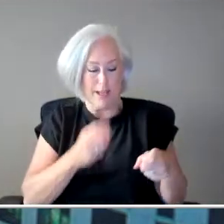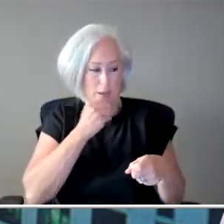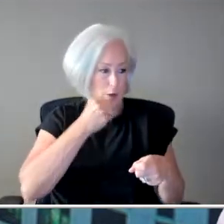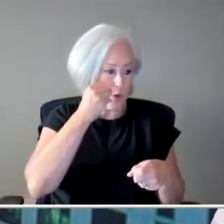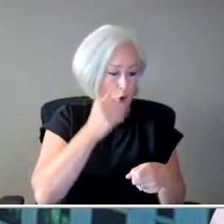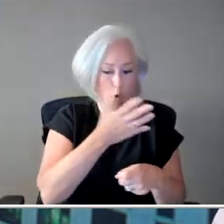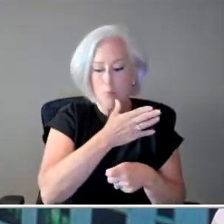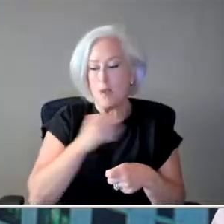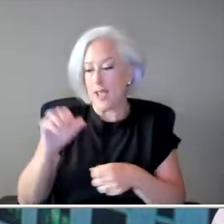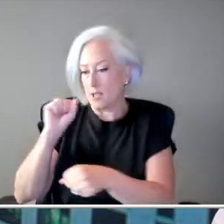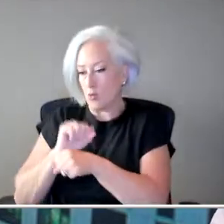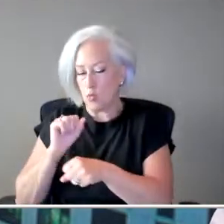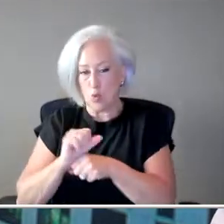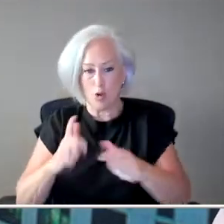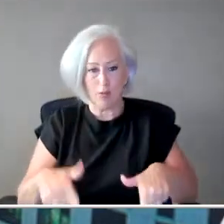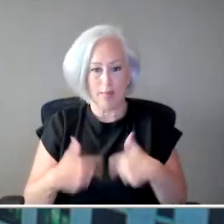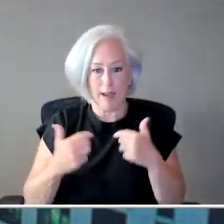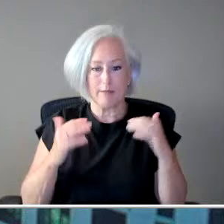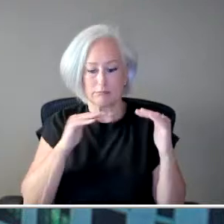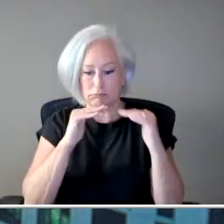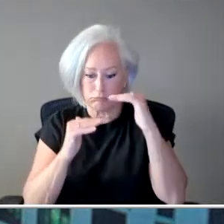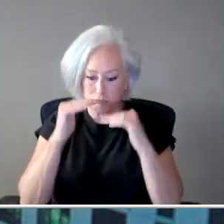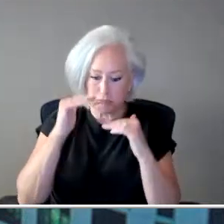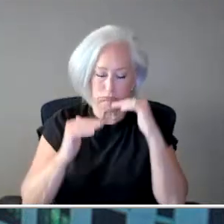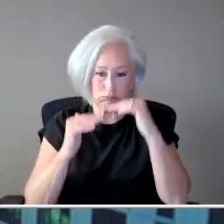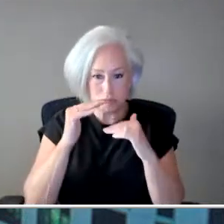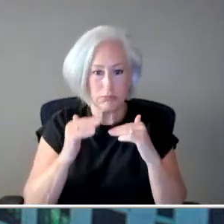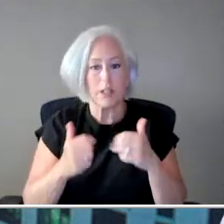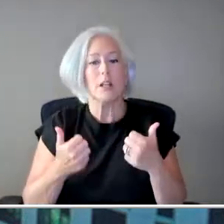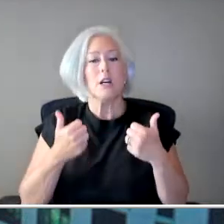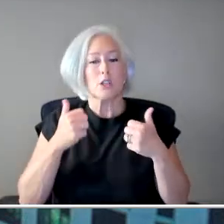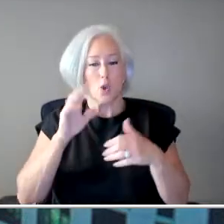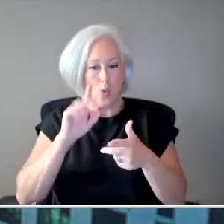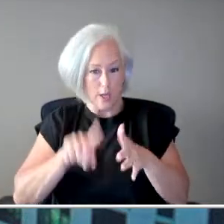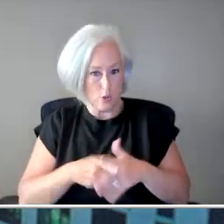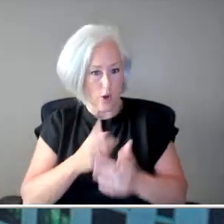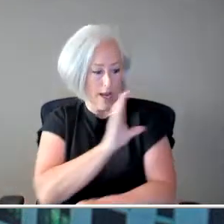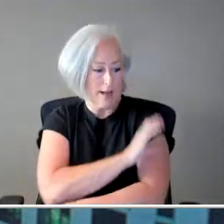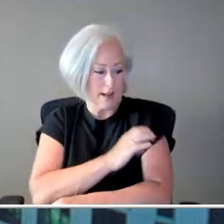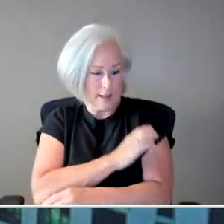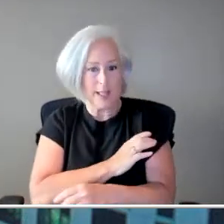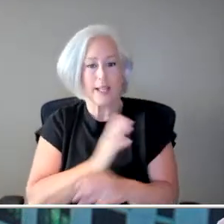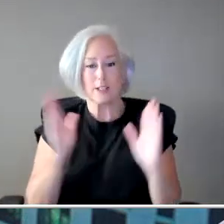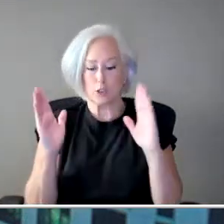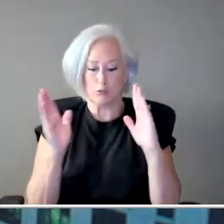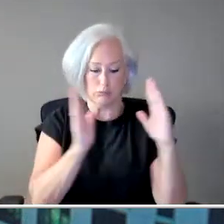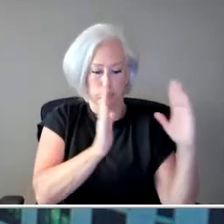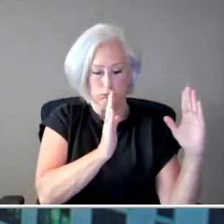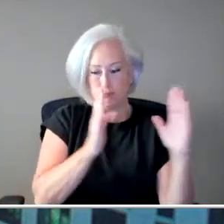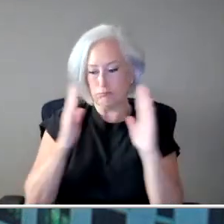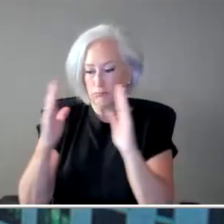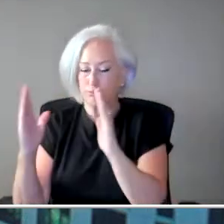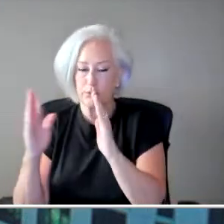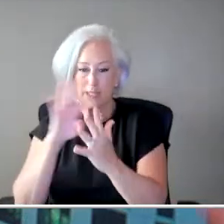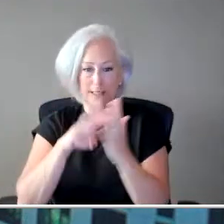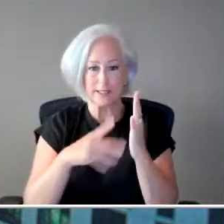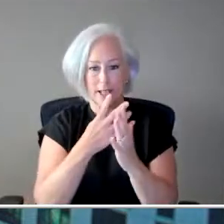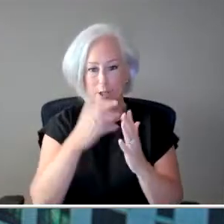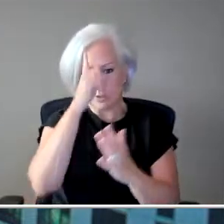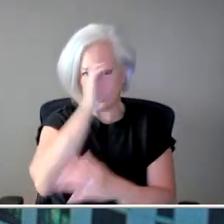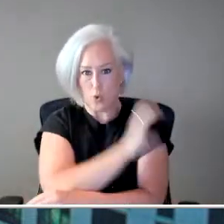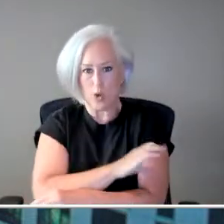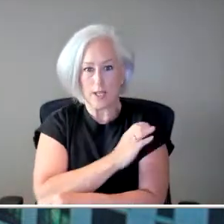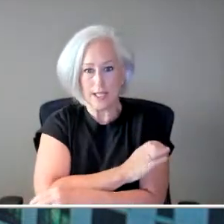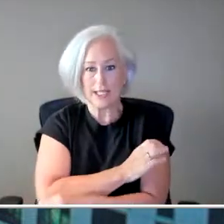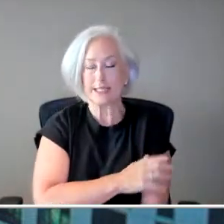with just some staggered start times for clinics, so instead of 8 a.m., maybe 7:40 and 8:20 initially. And interestingly, not only was it